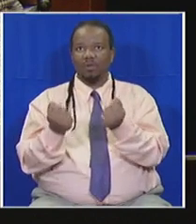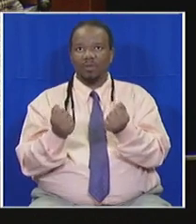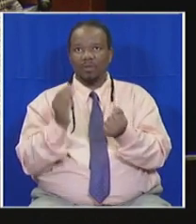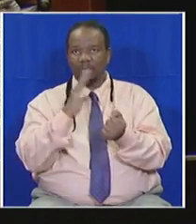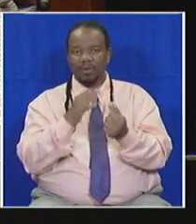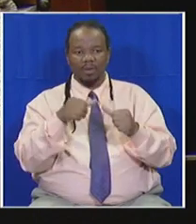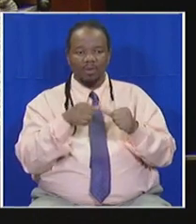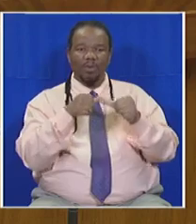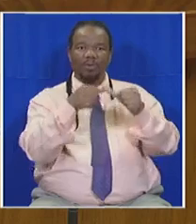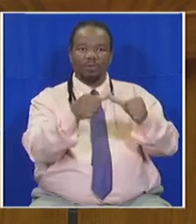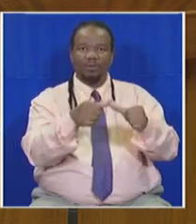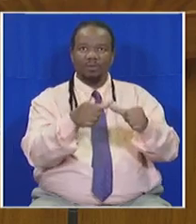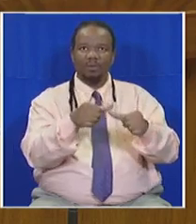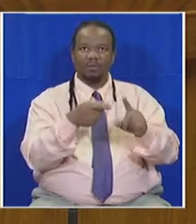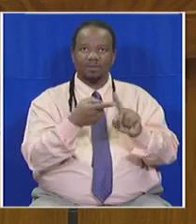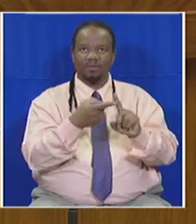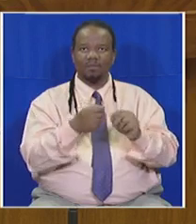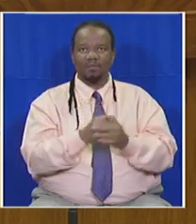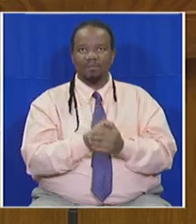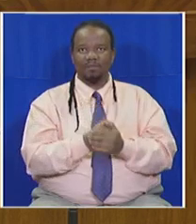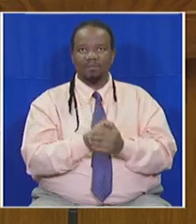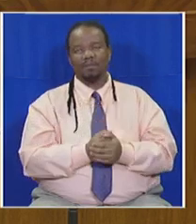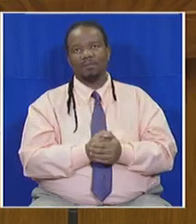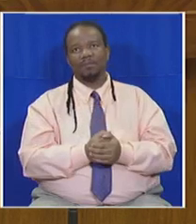Proceed, Honorable Masondo.